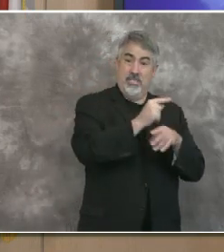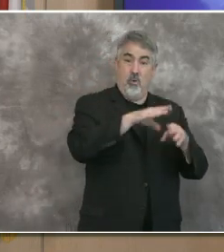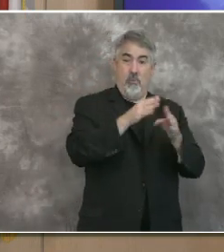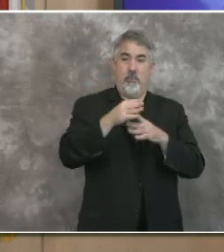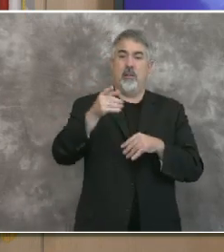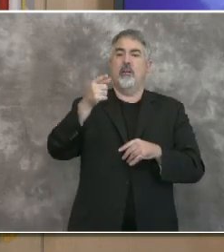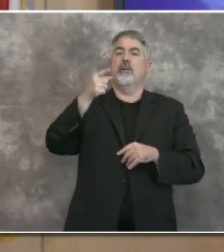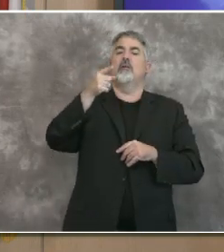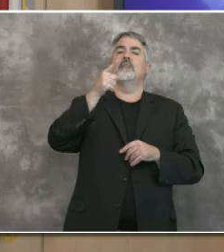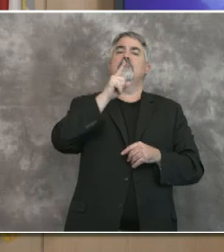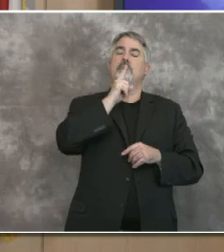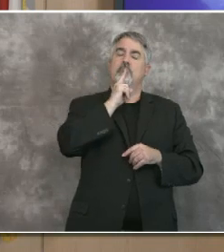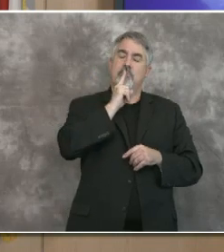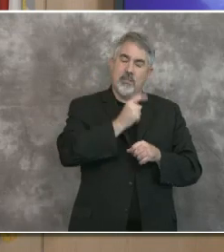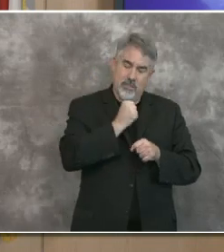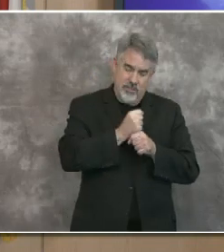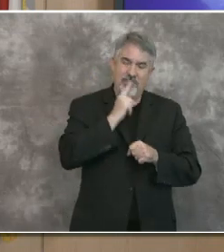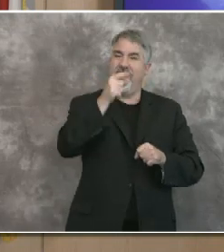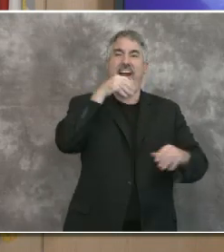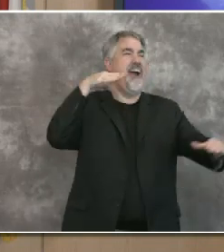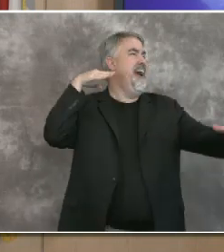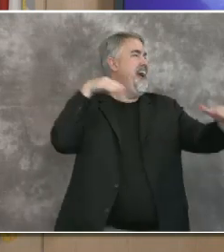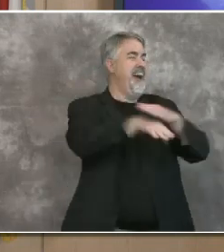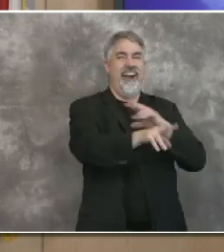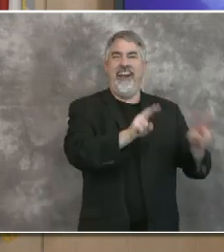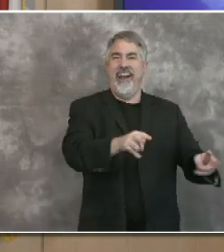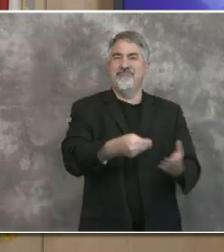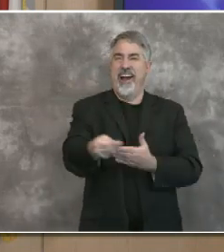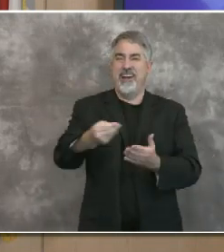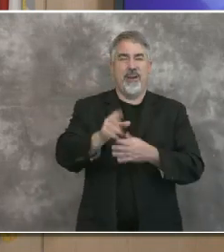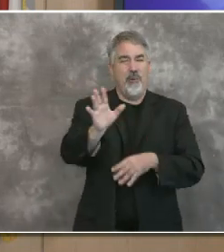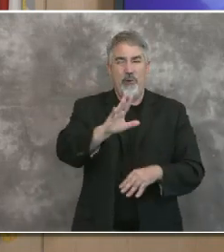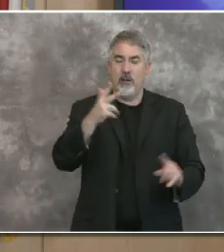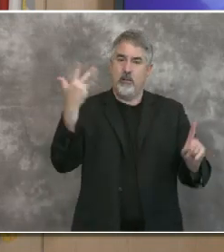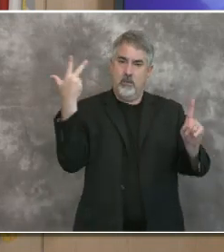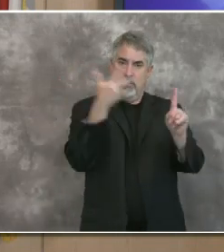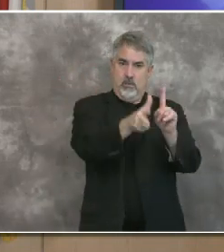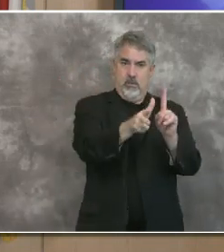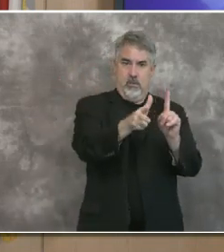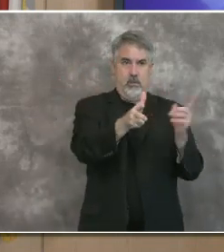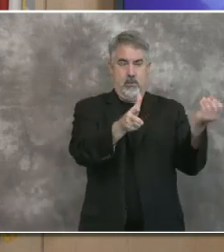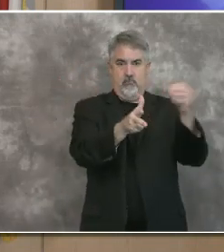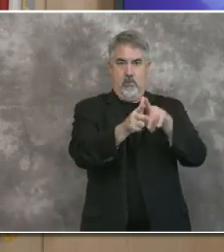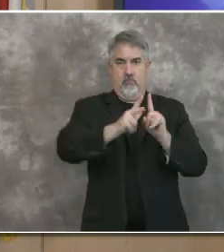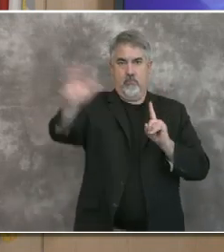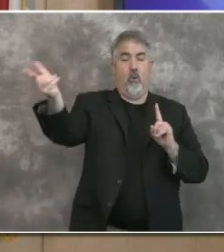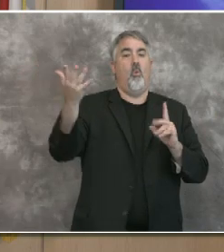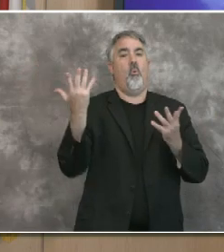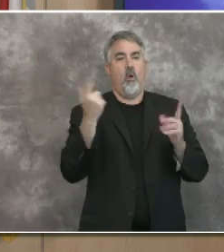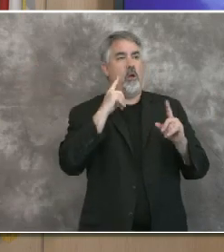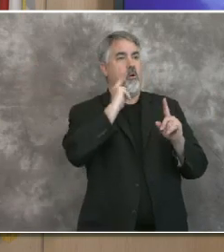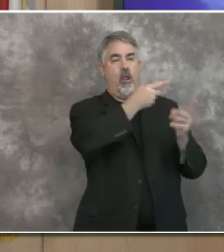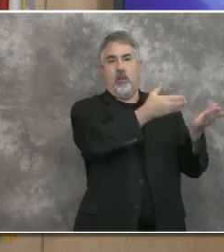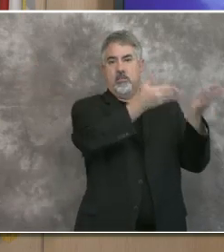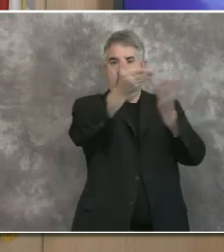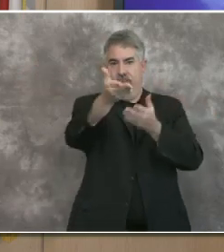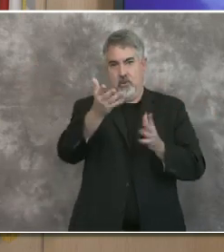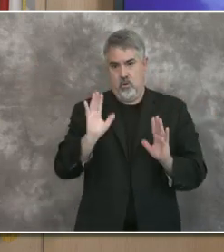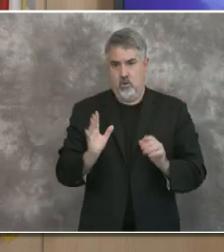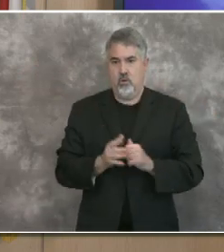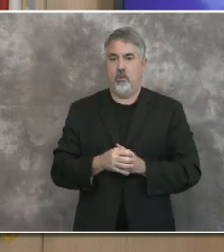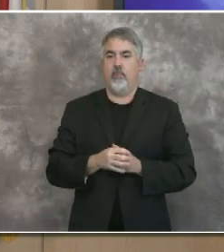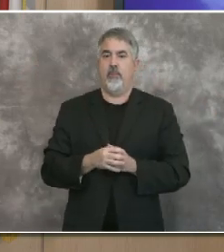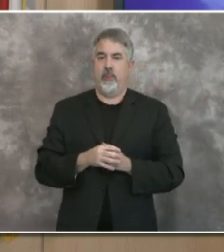with the categories we outlined, along with warehouse, manufacturing, and logistics associated with those